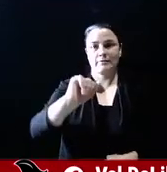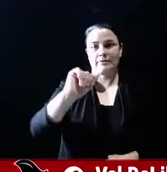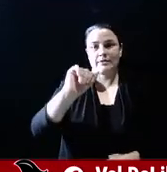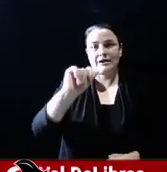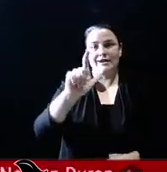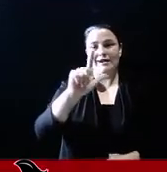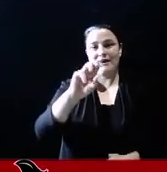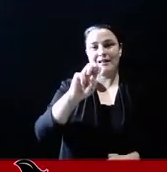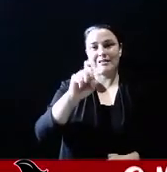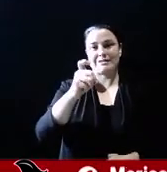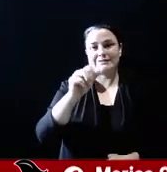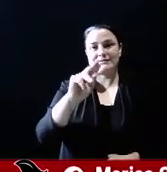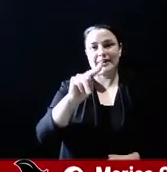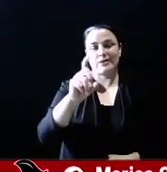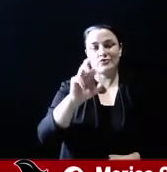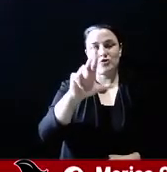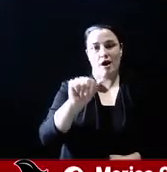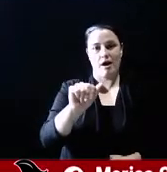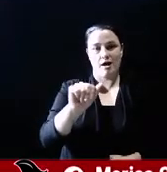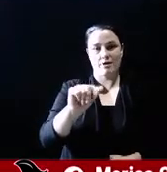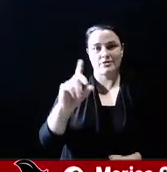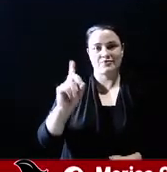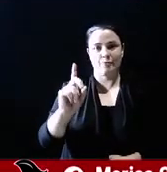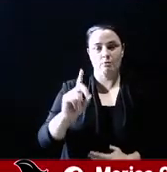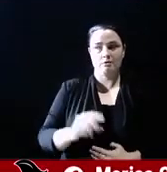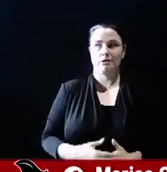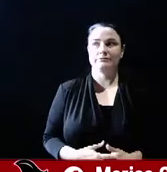Alexandra Ruby Devora.